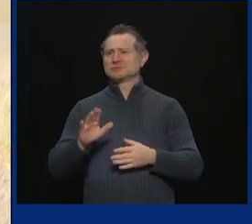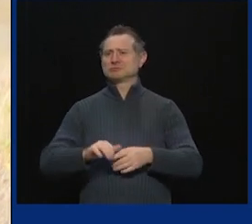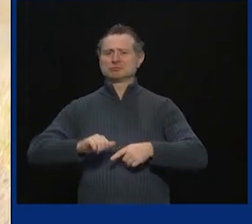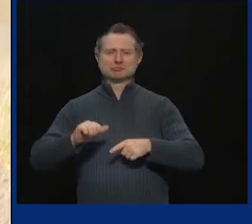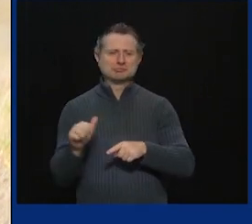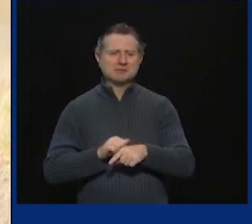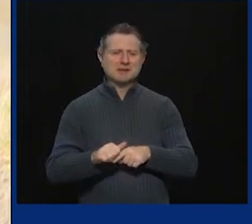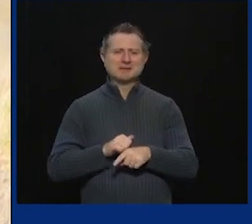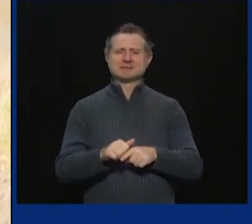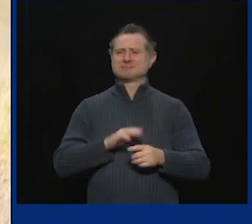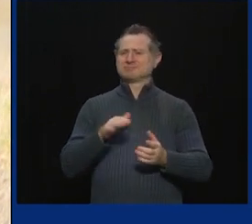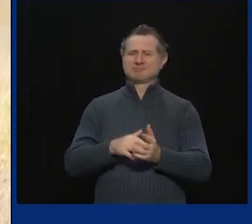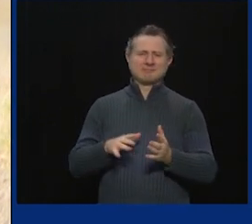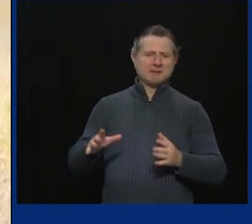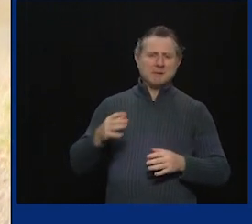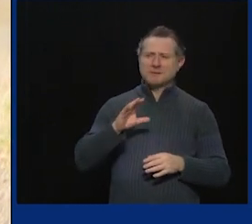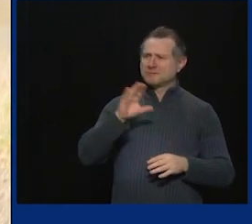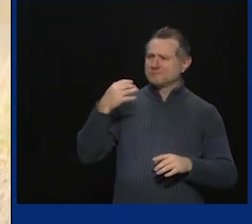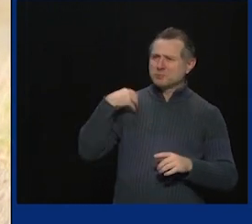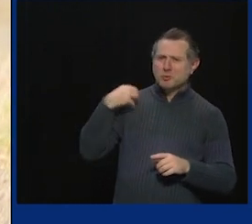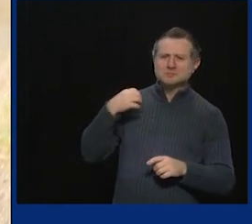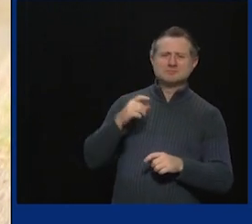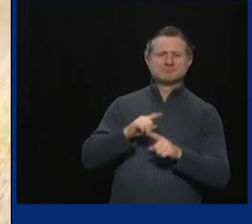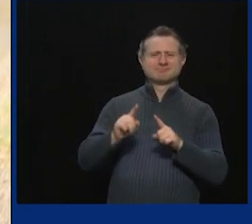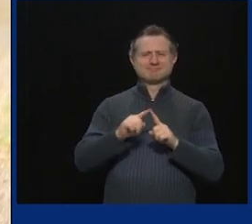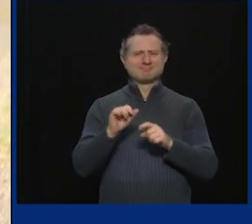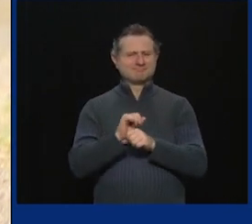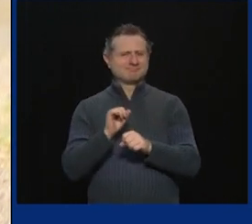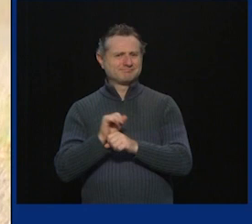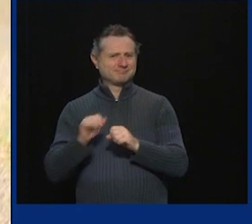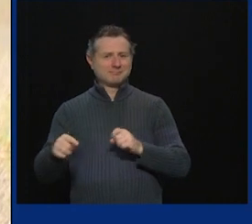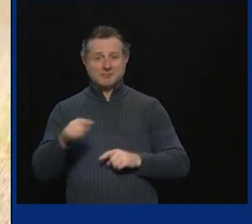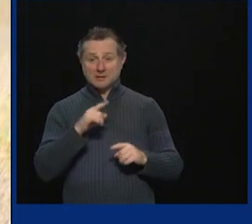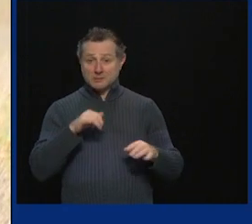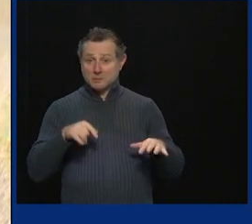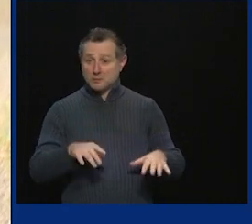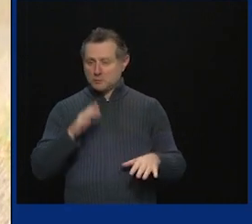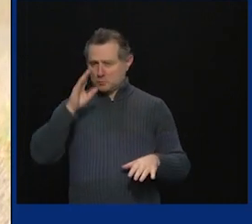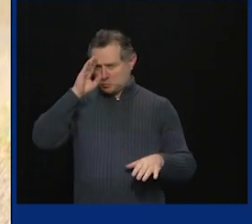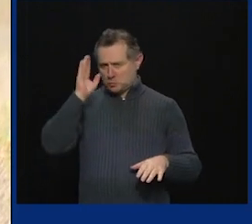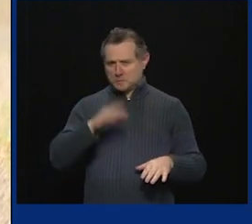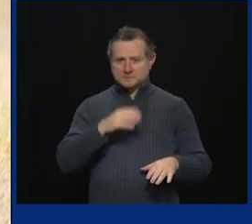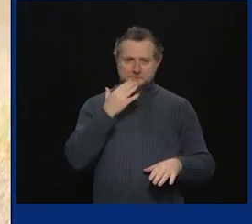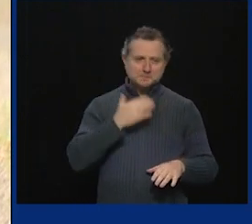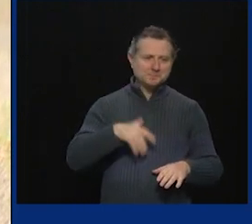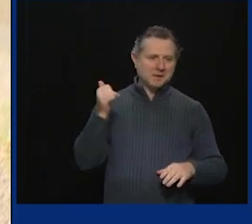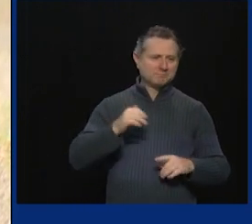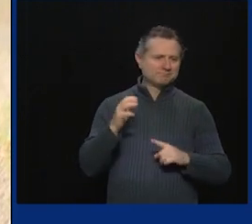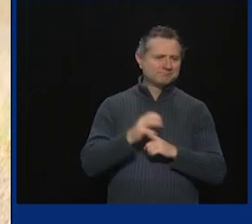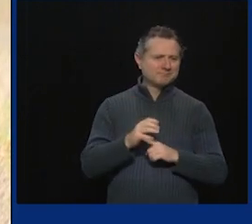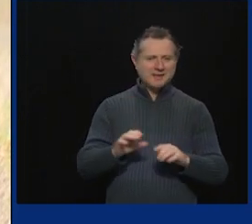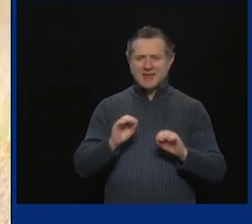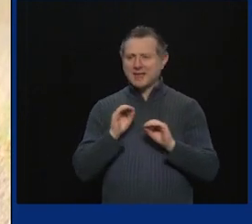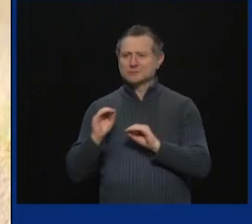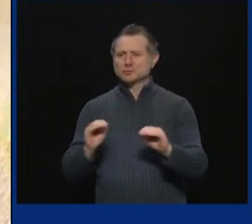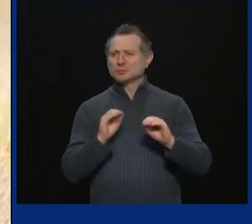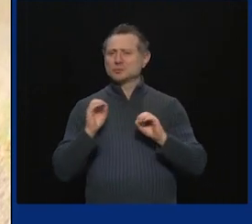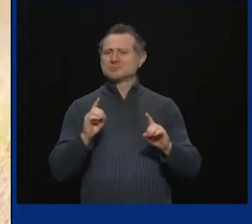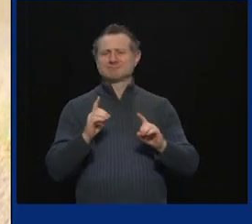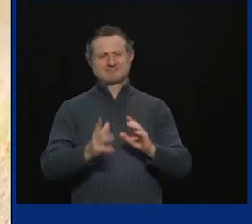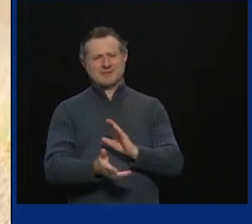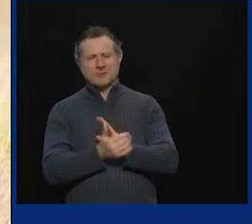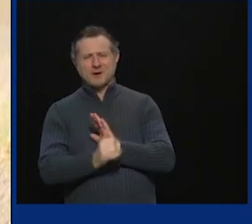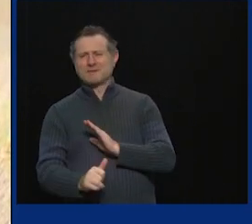find this place on earth know that they're going to have some of the best qualified, most educated, trained workers on this